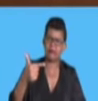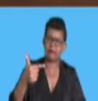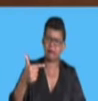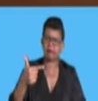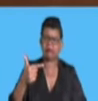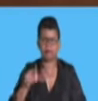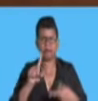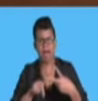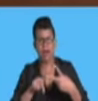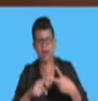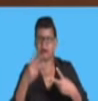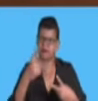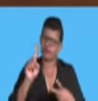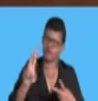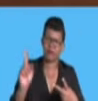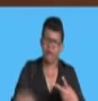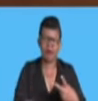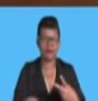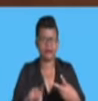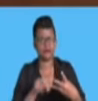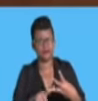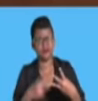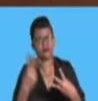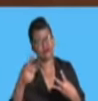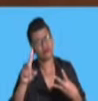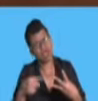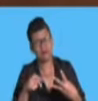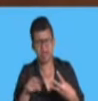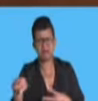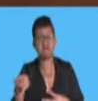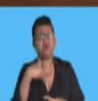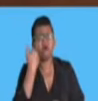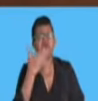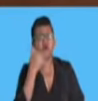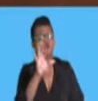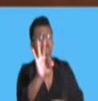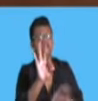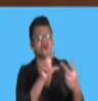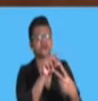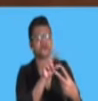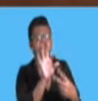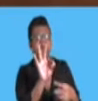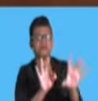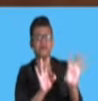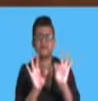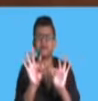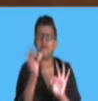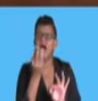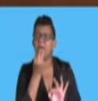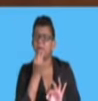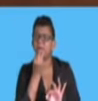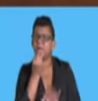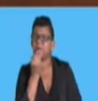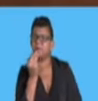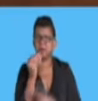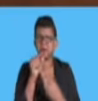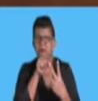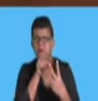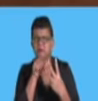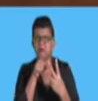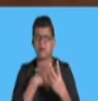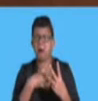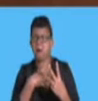in His Excellency's address. Madam Speaker, His Excellency reminded us of the events of